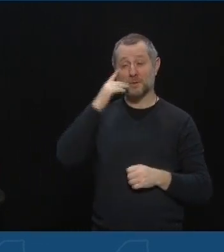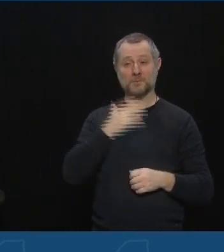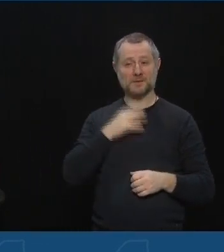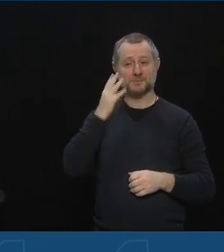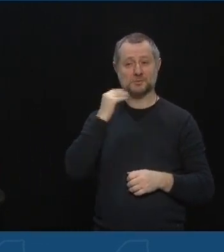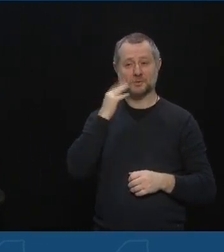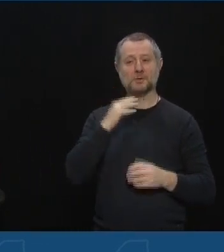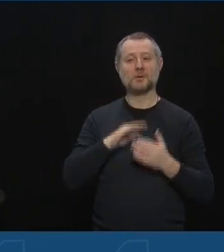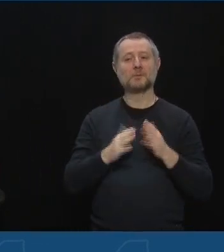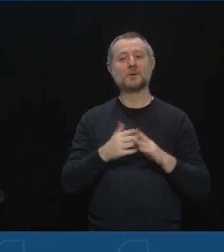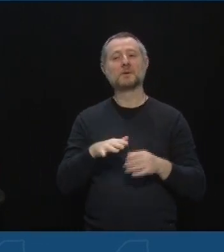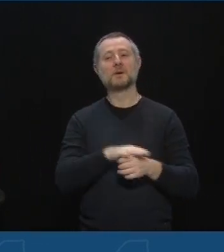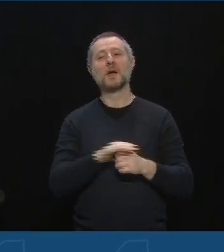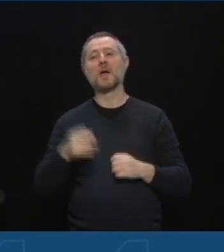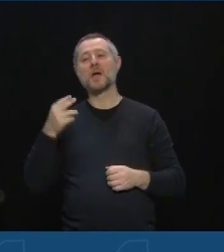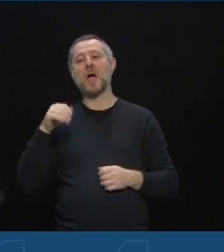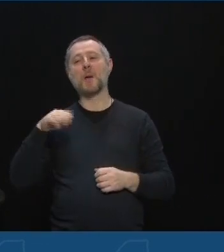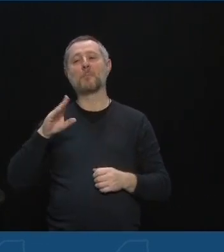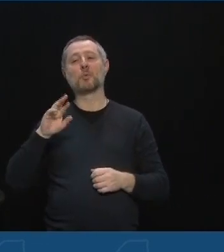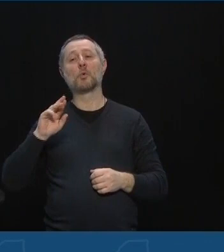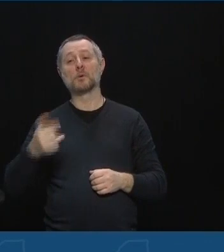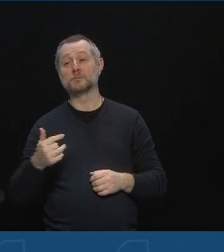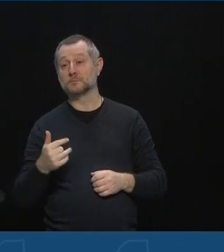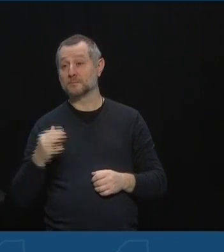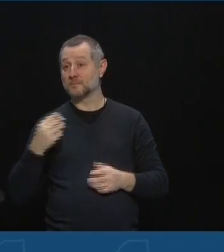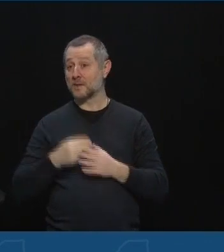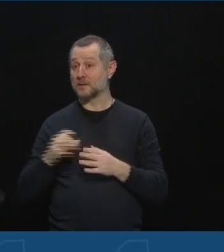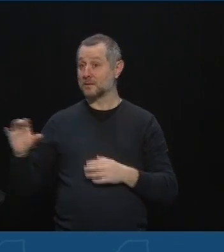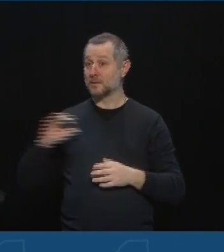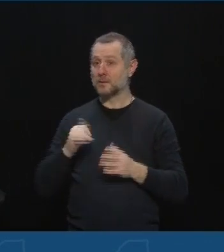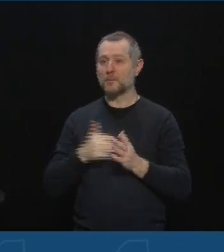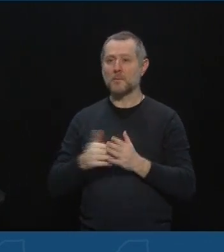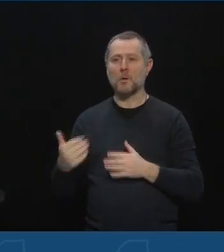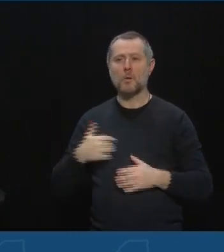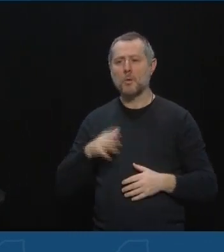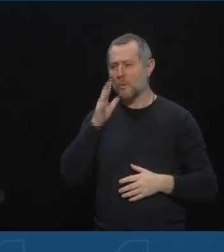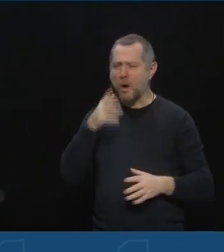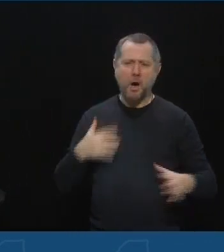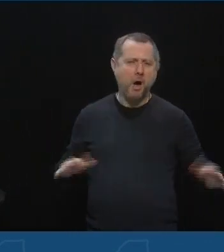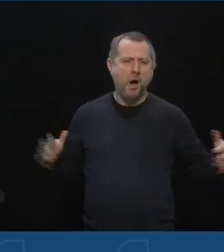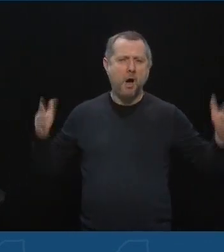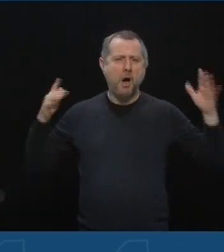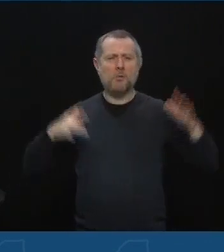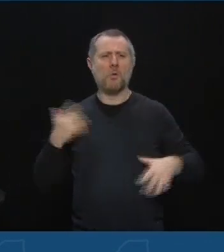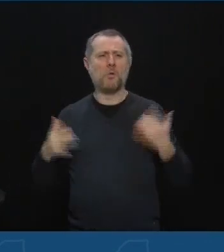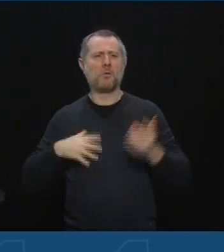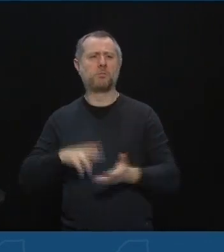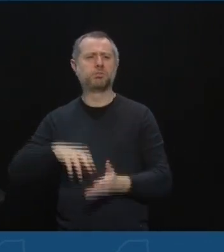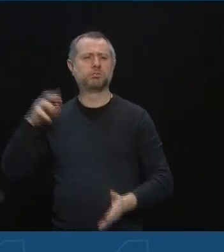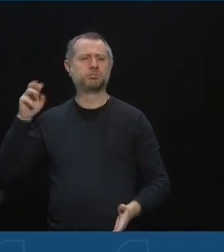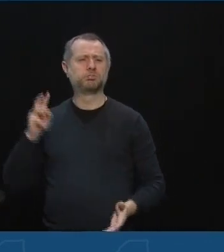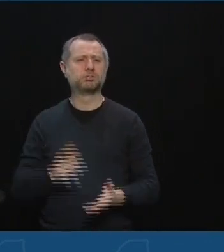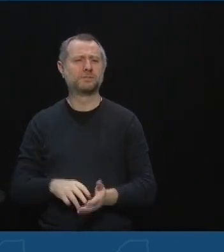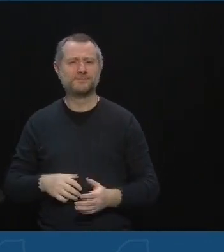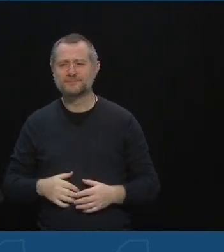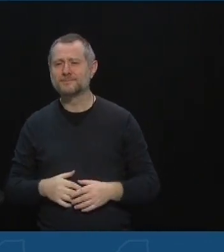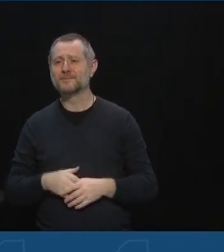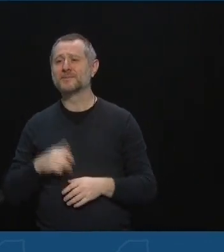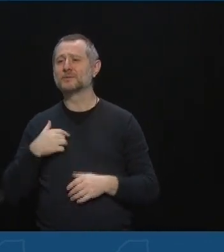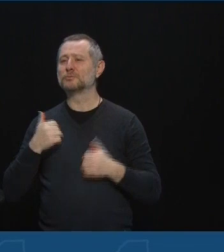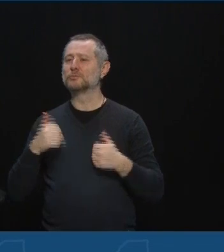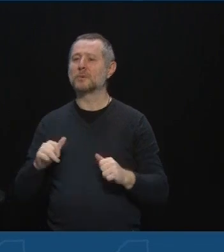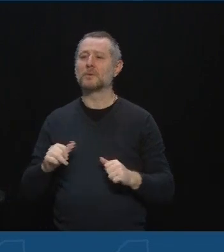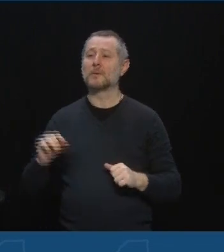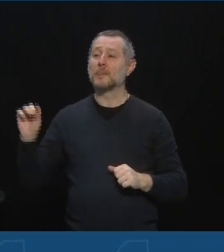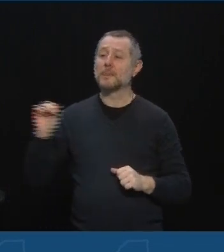someone had said, here's $10 million, I would have fallen off my chair. I mean, this is... Because over time, you try to get a little grant here, a little